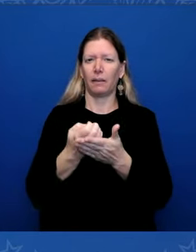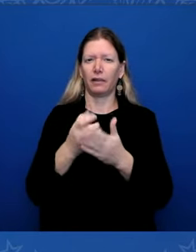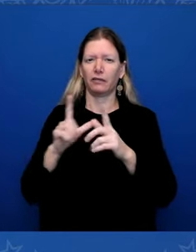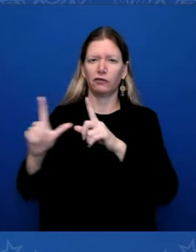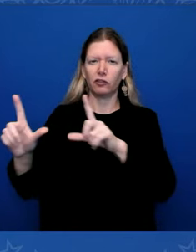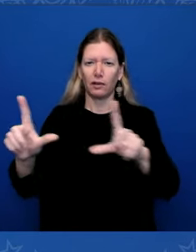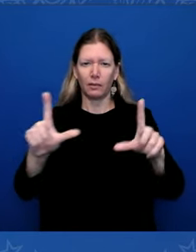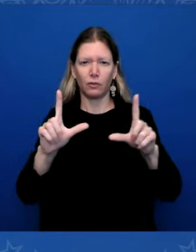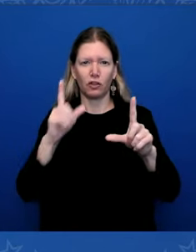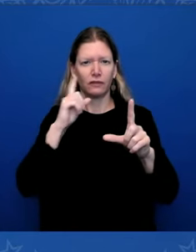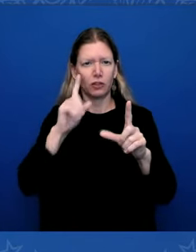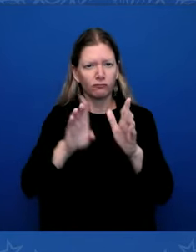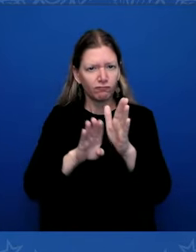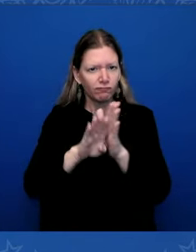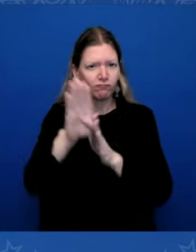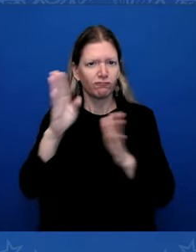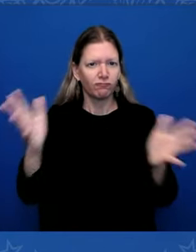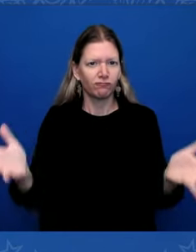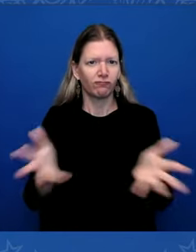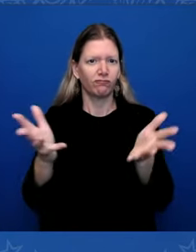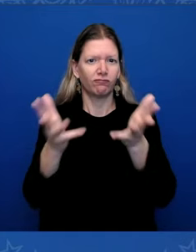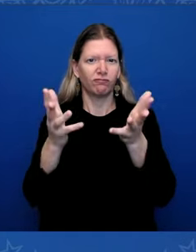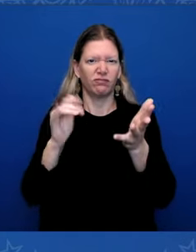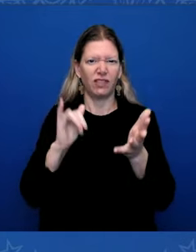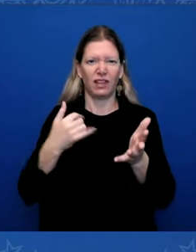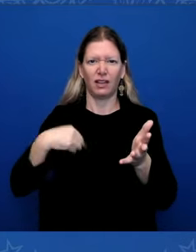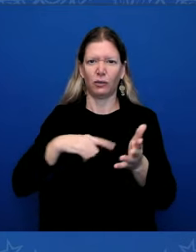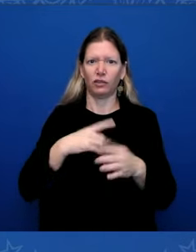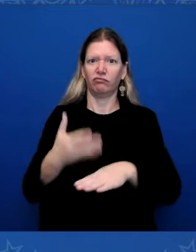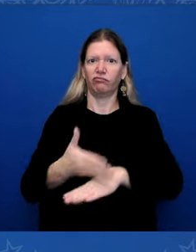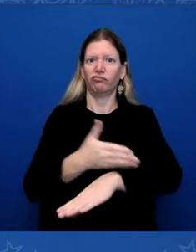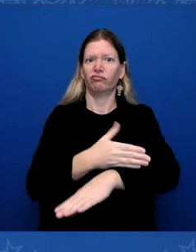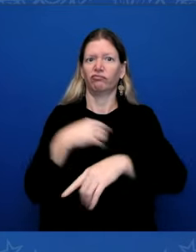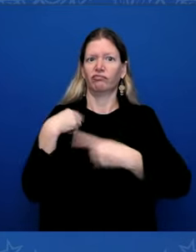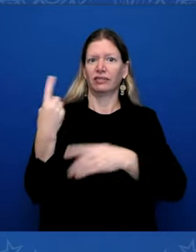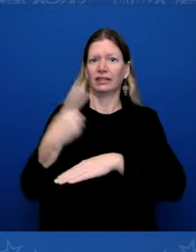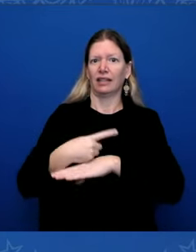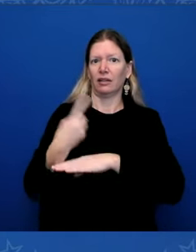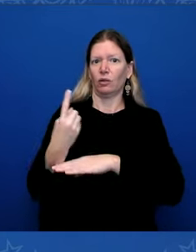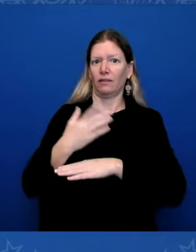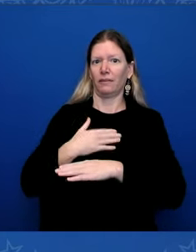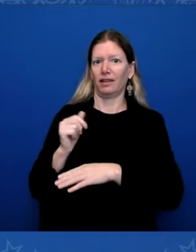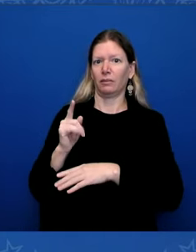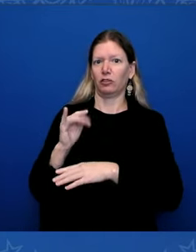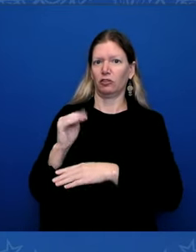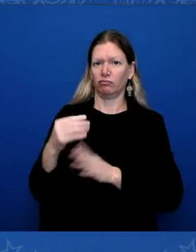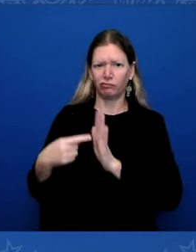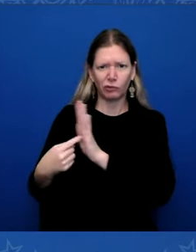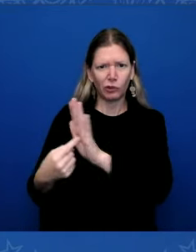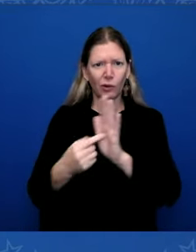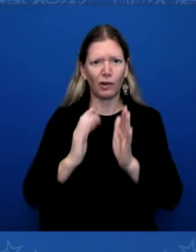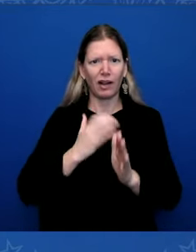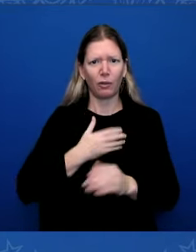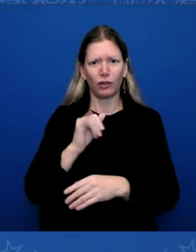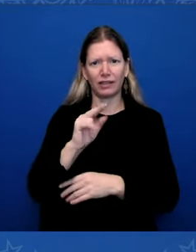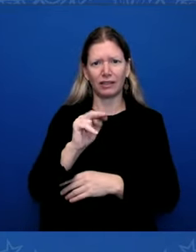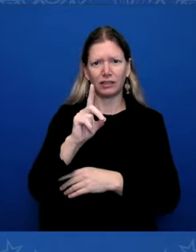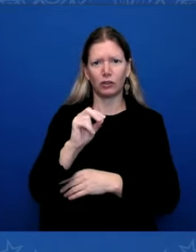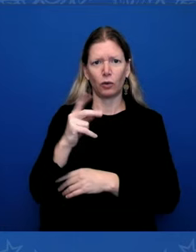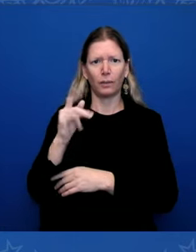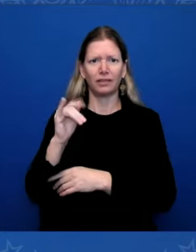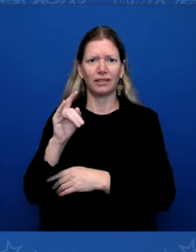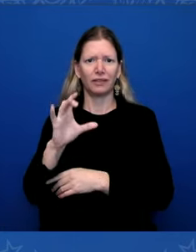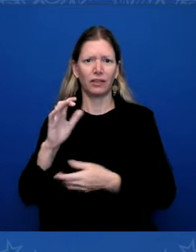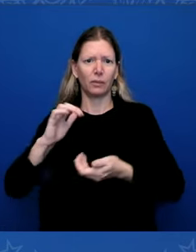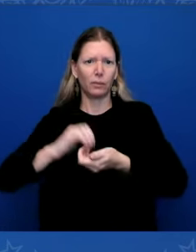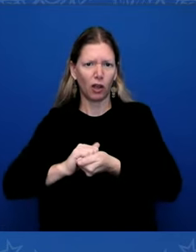our Indo-Pacific partners and to the world, the United States is a Pacific nation, and we're not going anywhere. Now, let